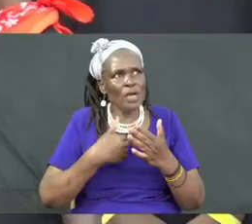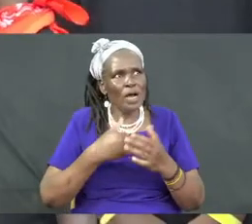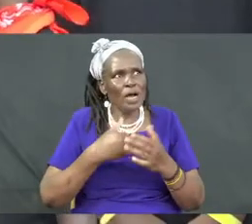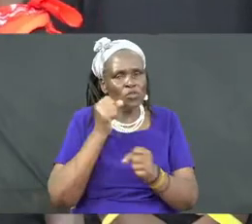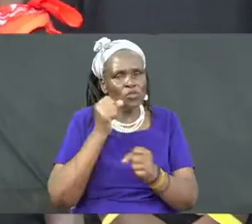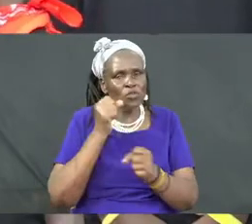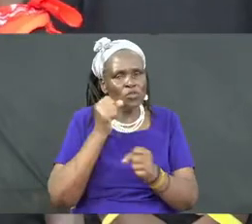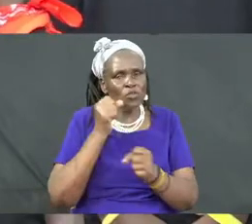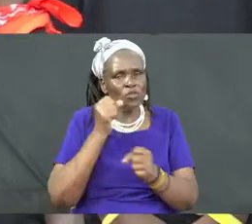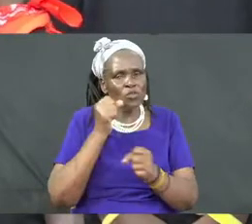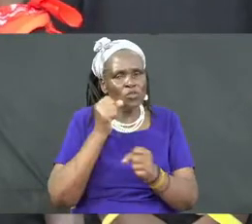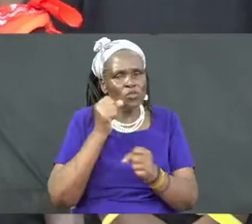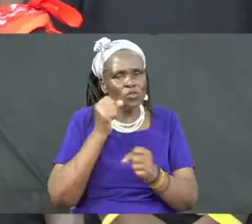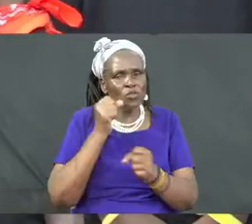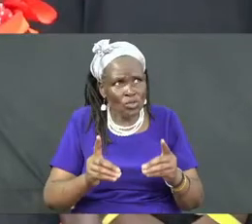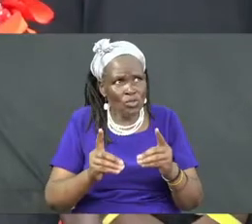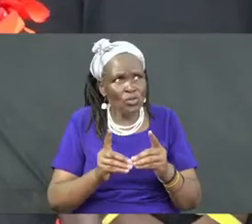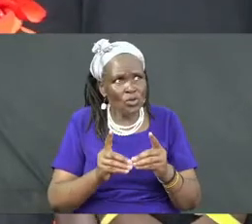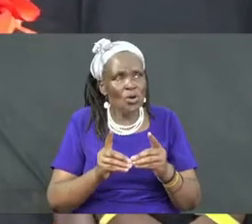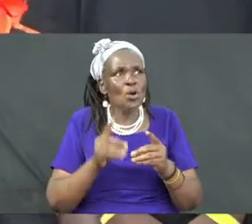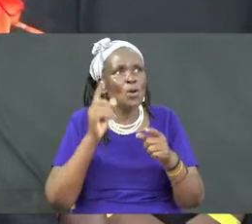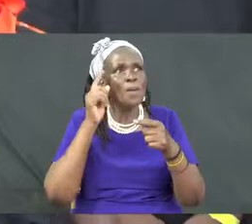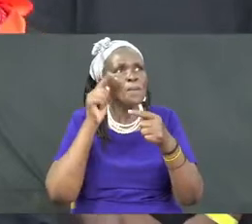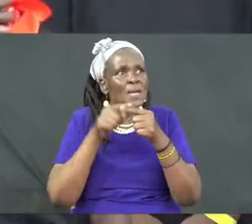donation. You know, plant a seed.